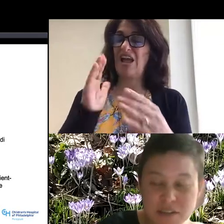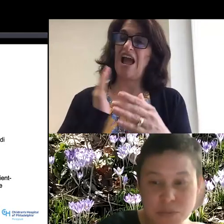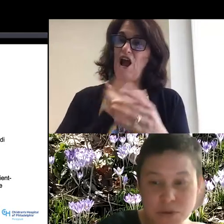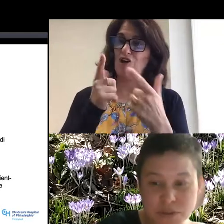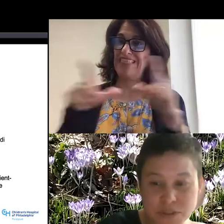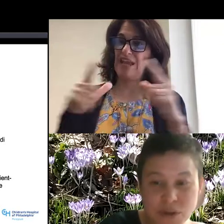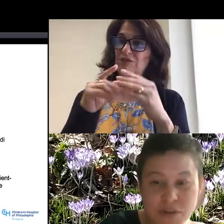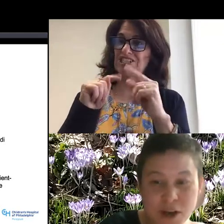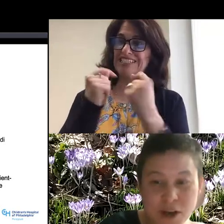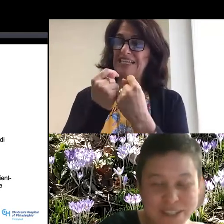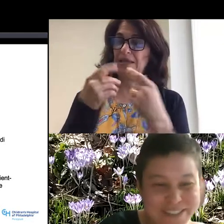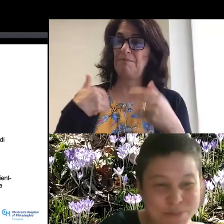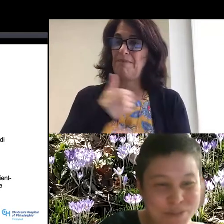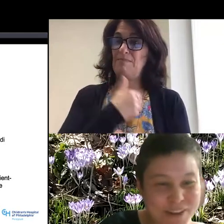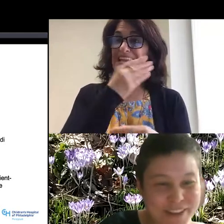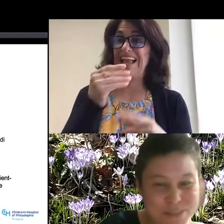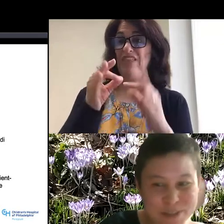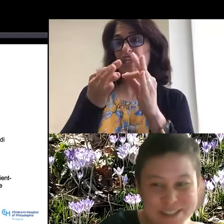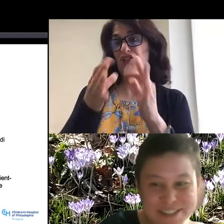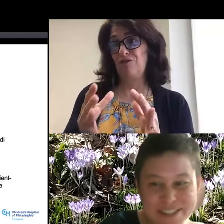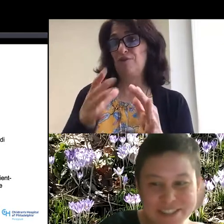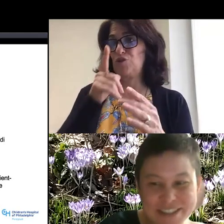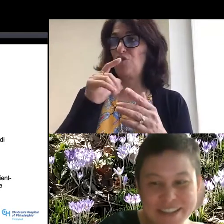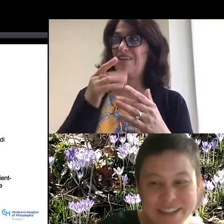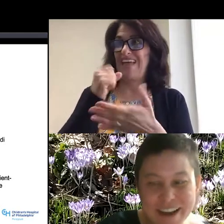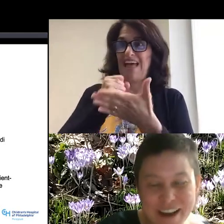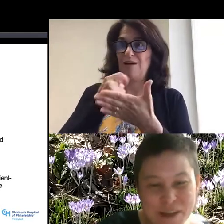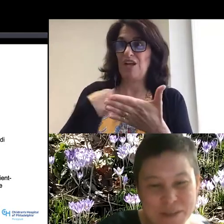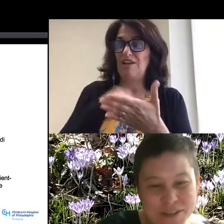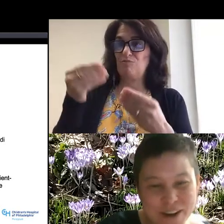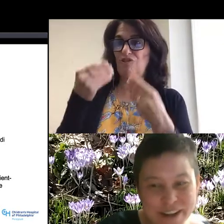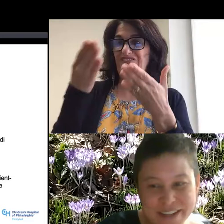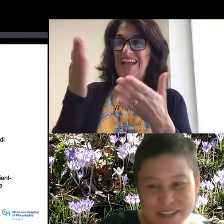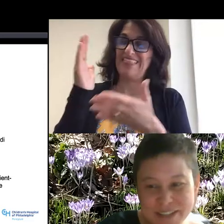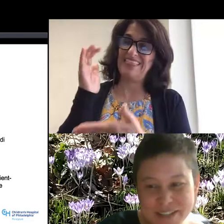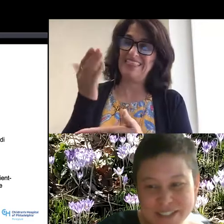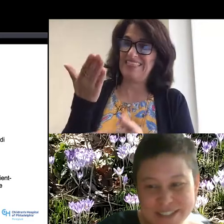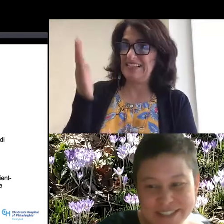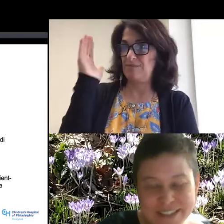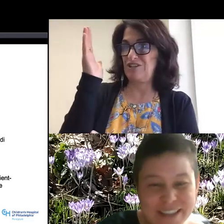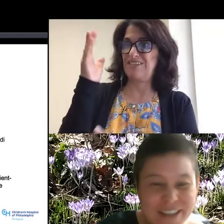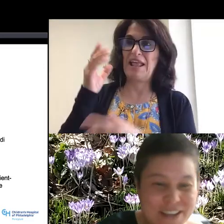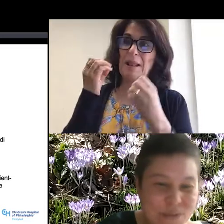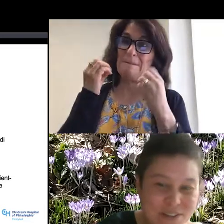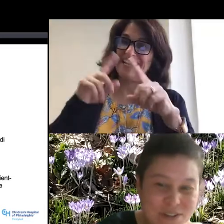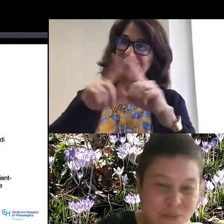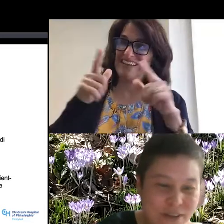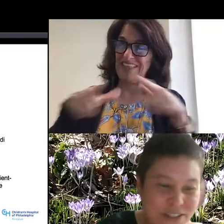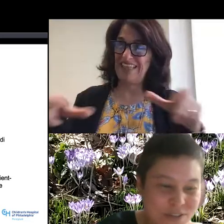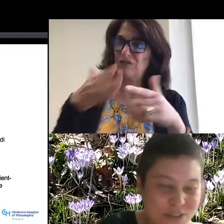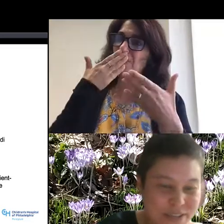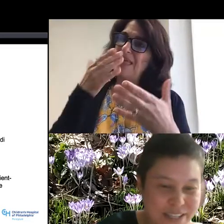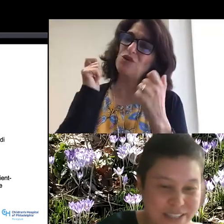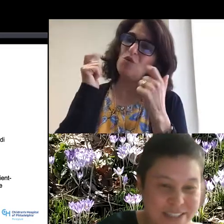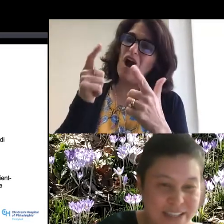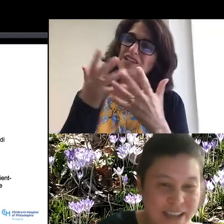the interpreters who have helped us provide this presentation in a variety of languages. Thank you all so much